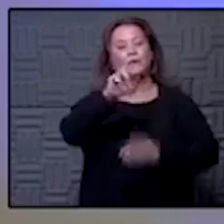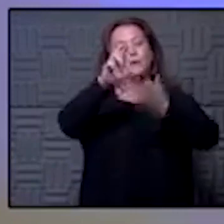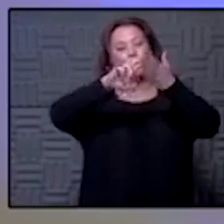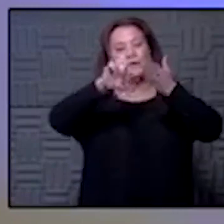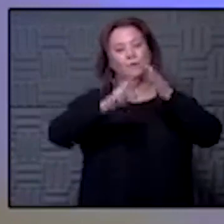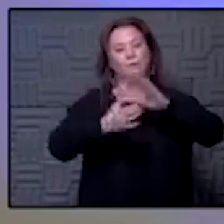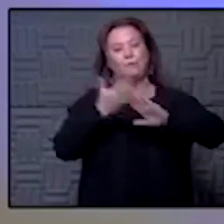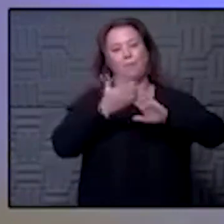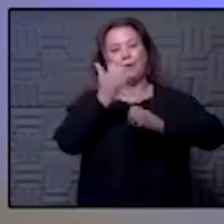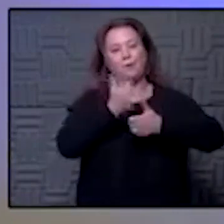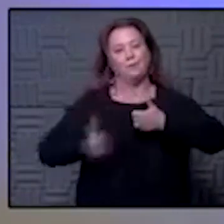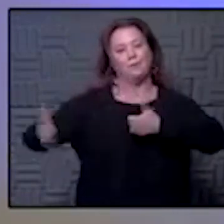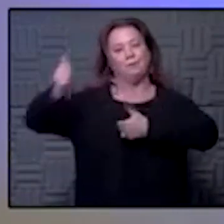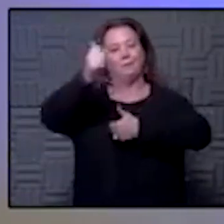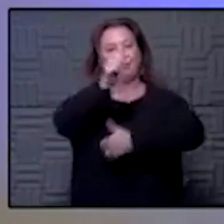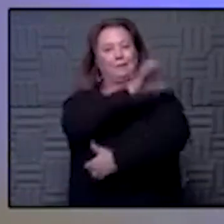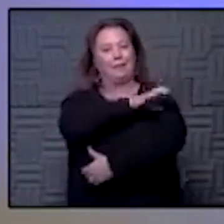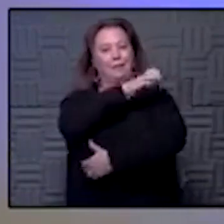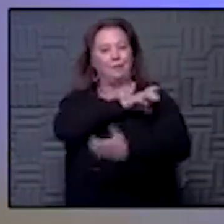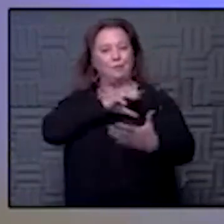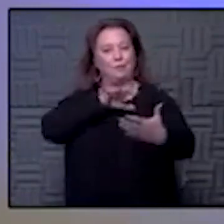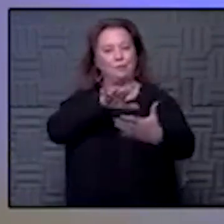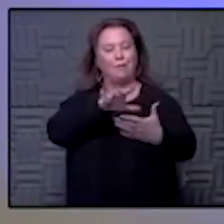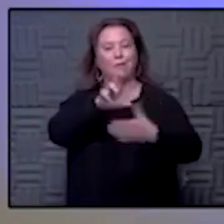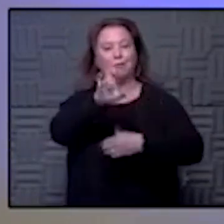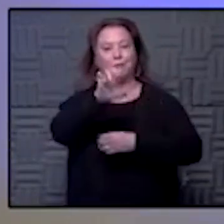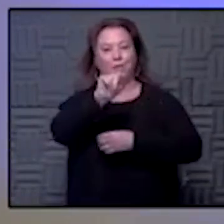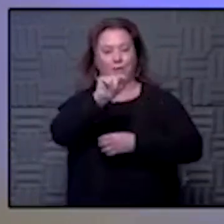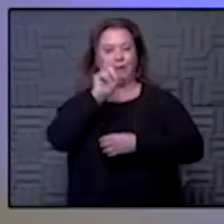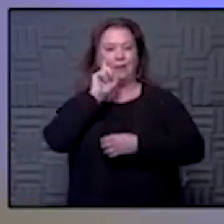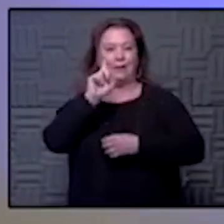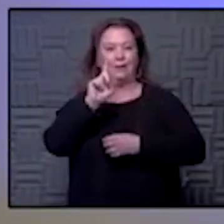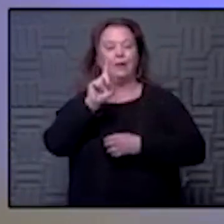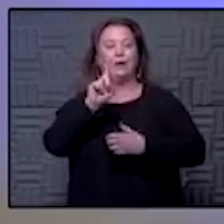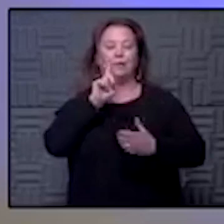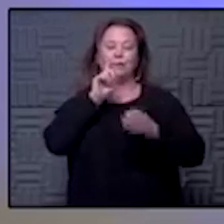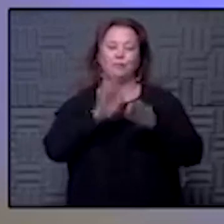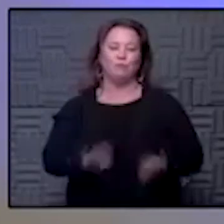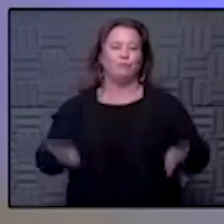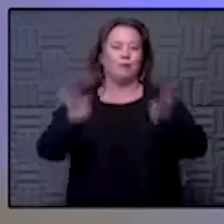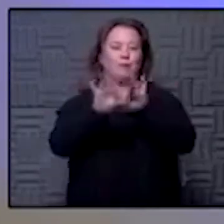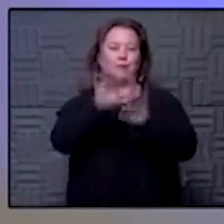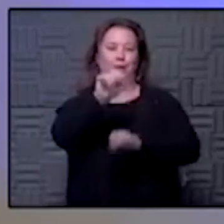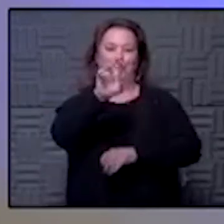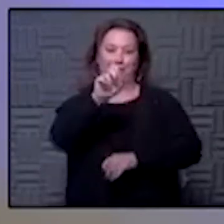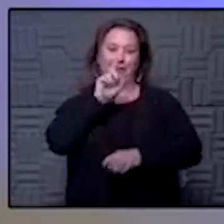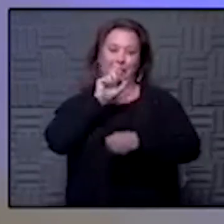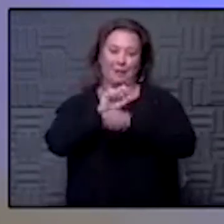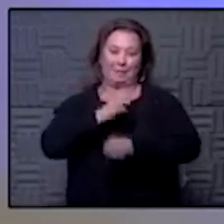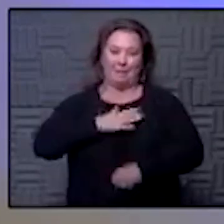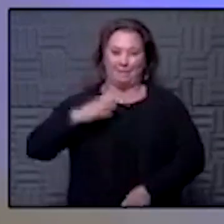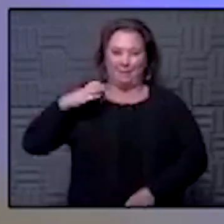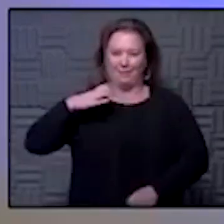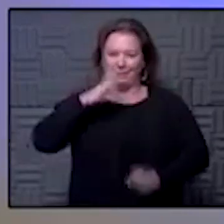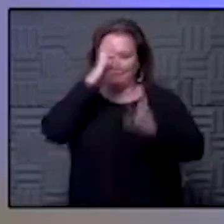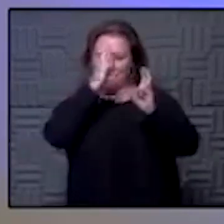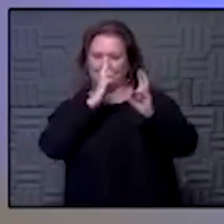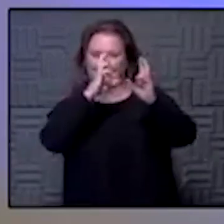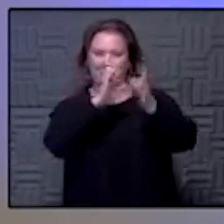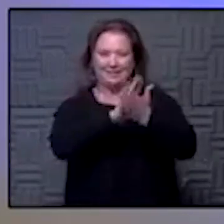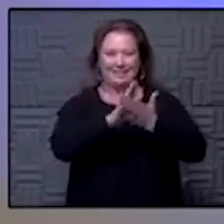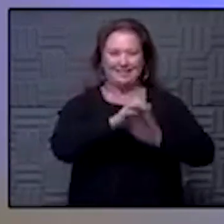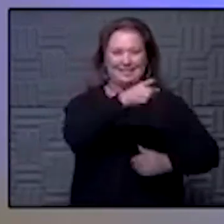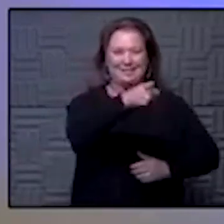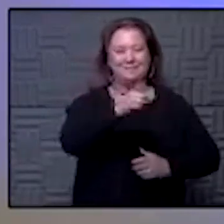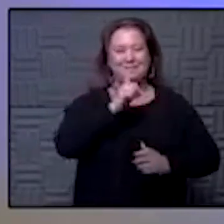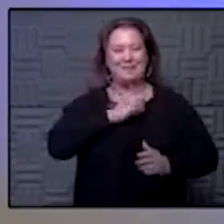the University of Kansas, the Clinical Trials Unit. He's also the Division Director of Pulmonary Critical Care, which makes him one of my bosses. So treat him nice. We're